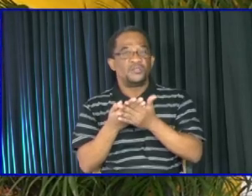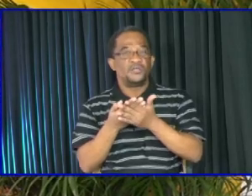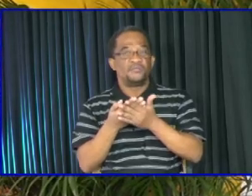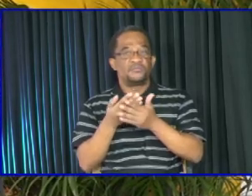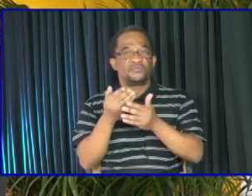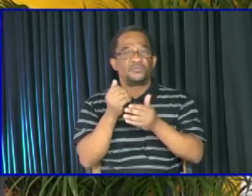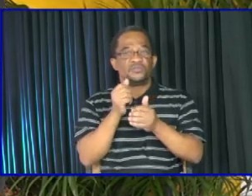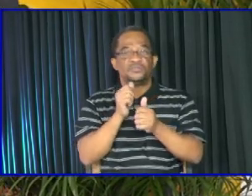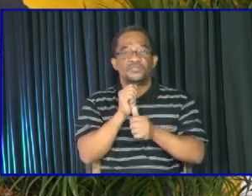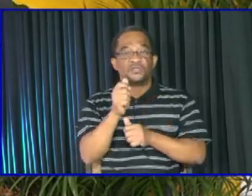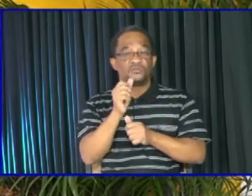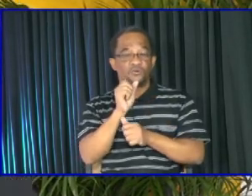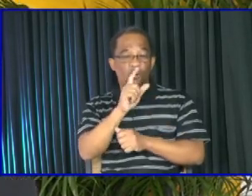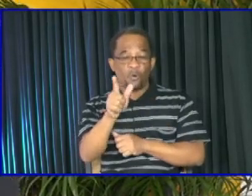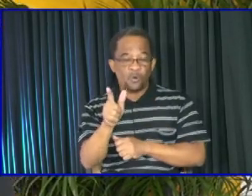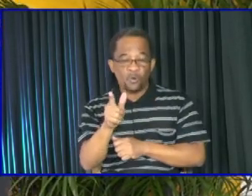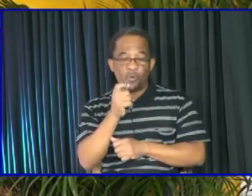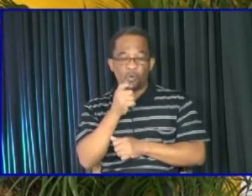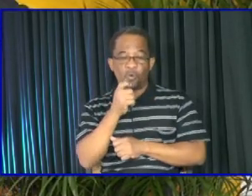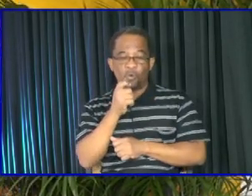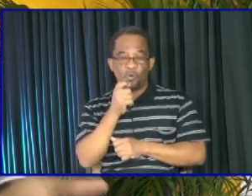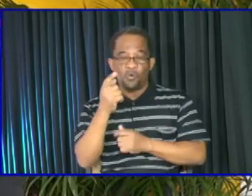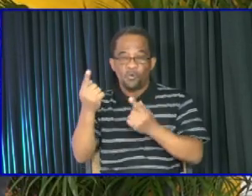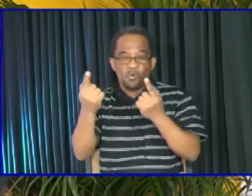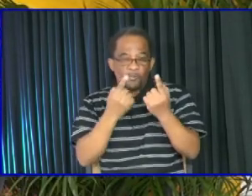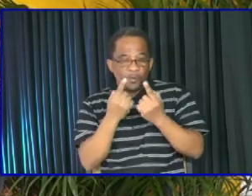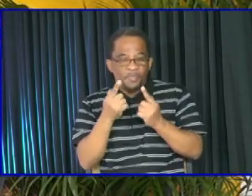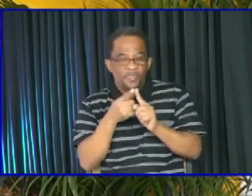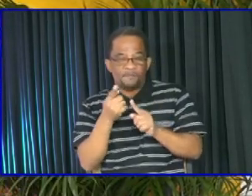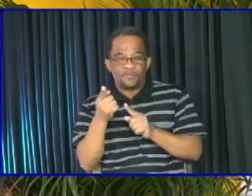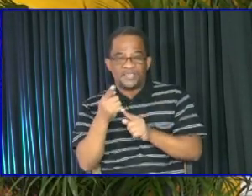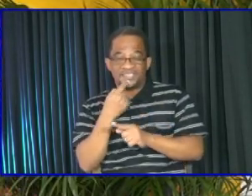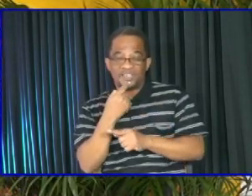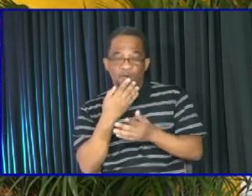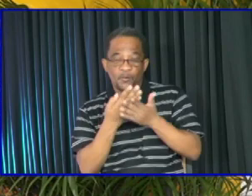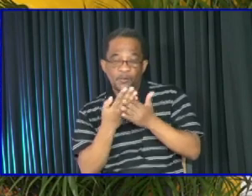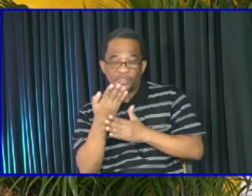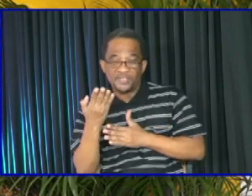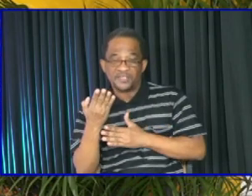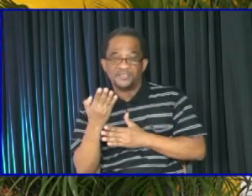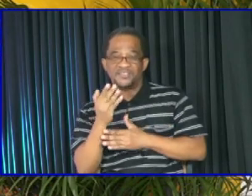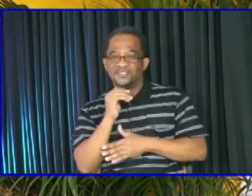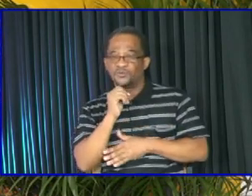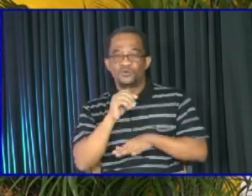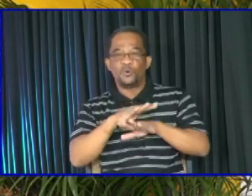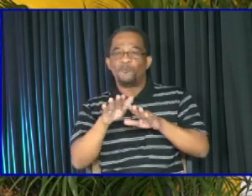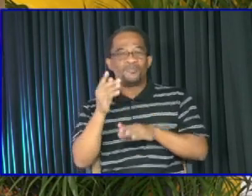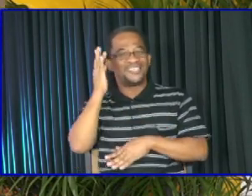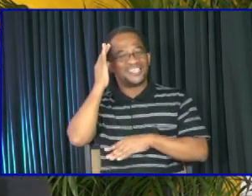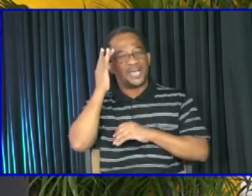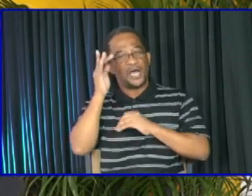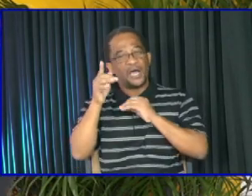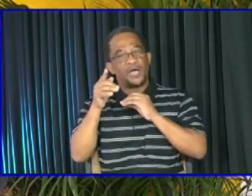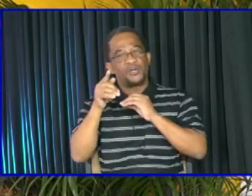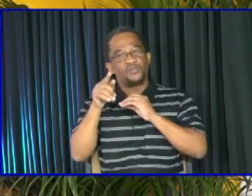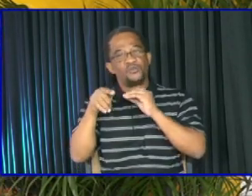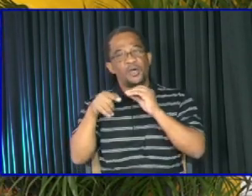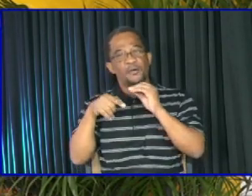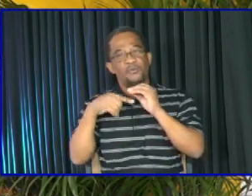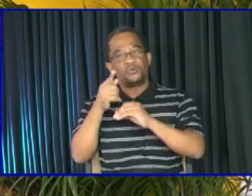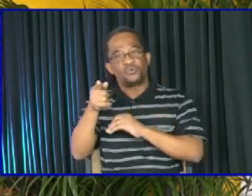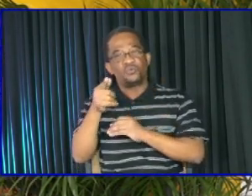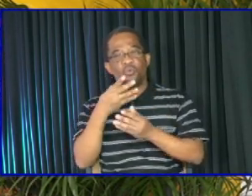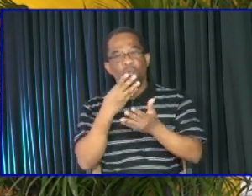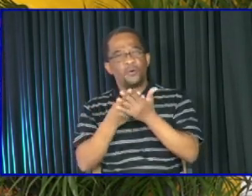and pretends that they mean you well really mean you well. You should know that you should not trust human